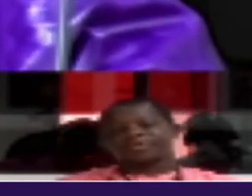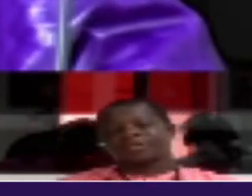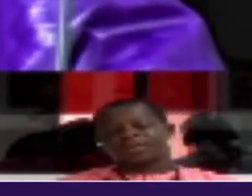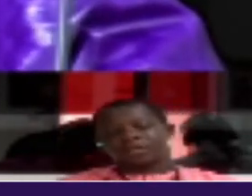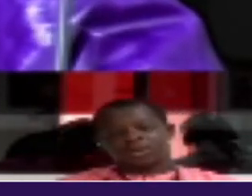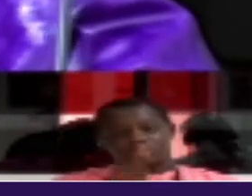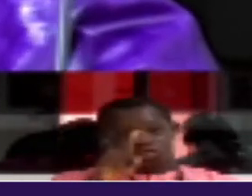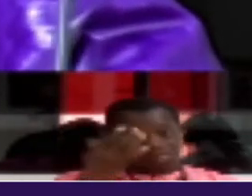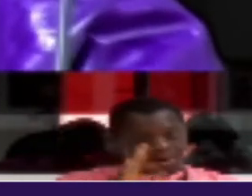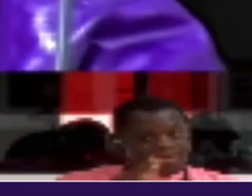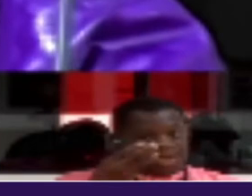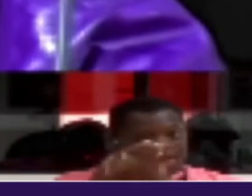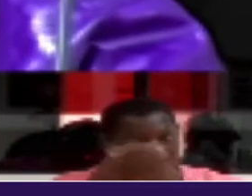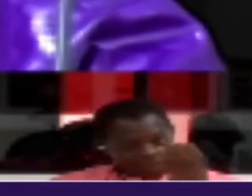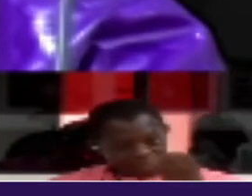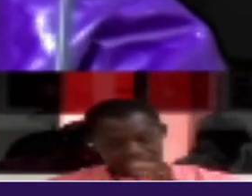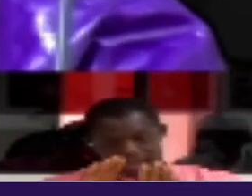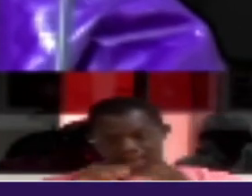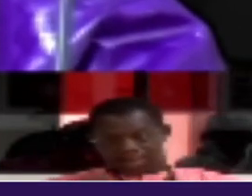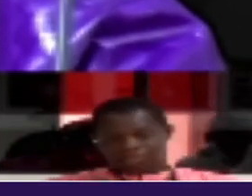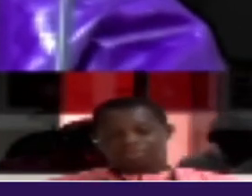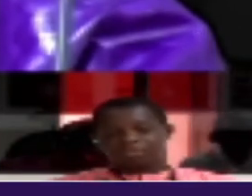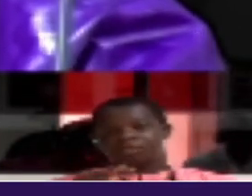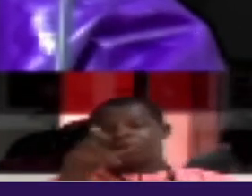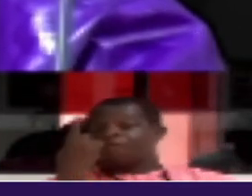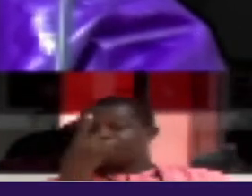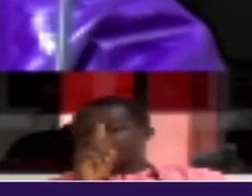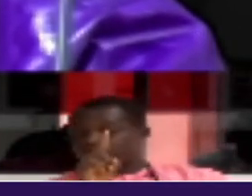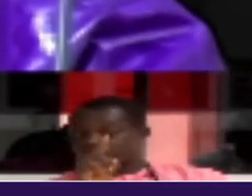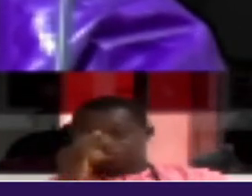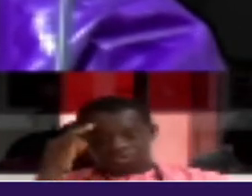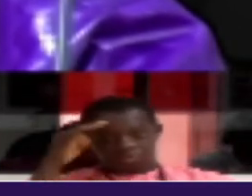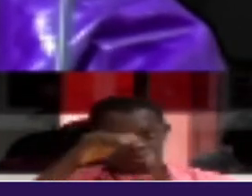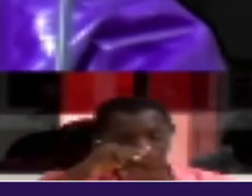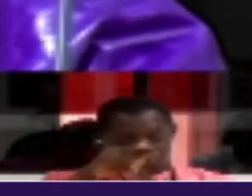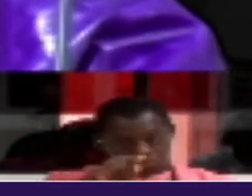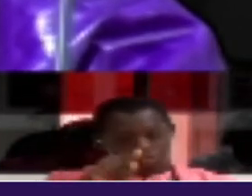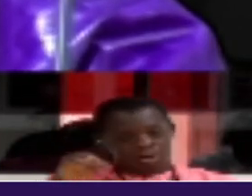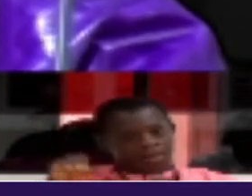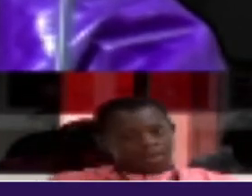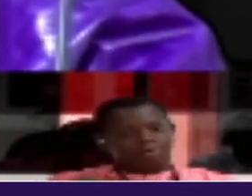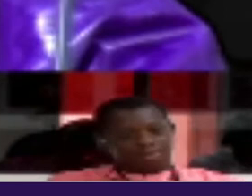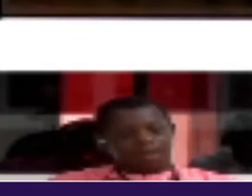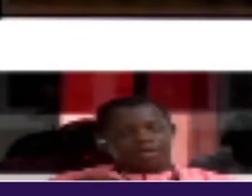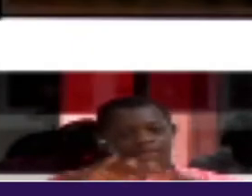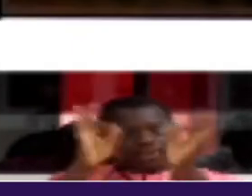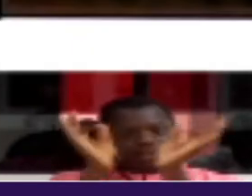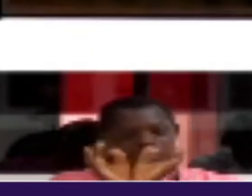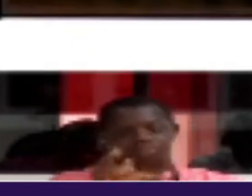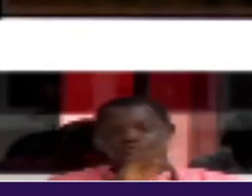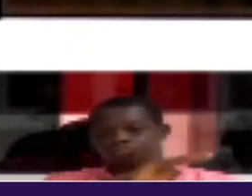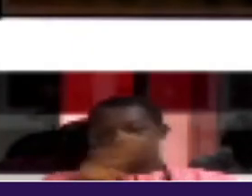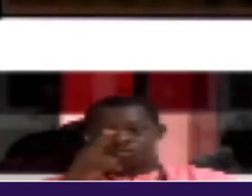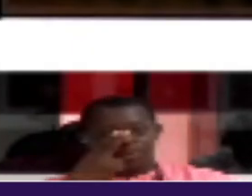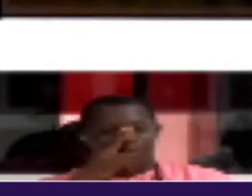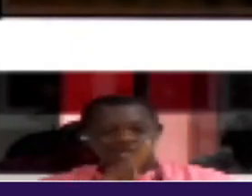accepting that even before the first mission, you were a member of the patrol team? No, I'm not trying to deny that. I'm